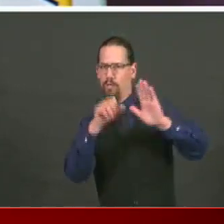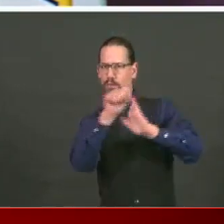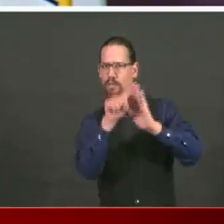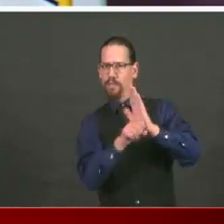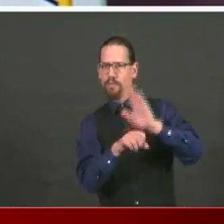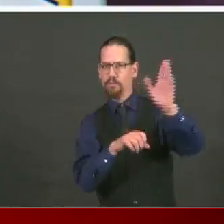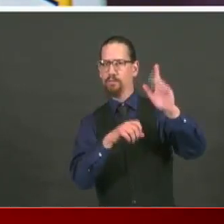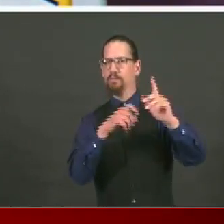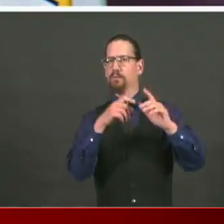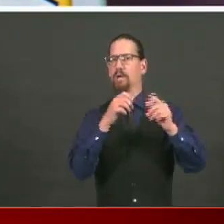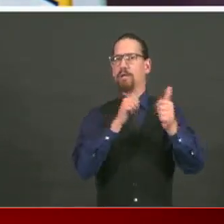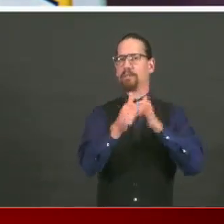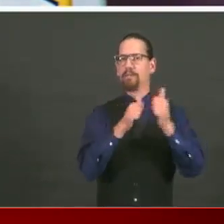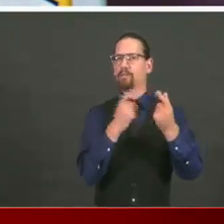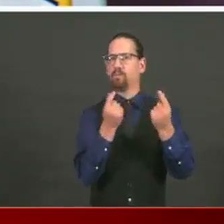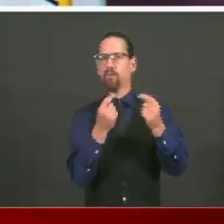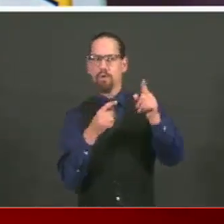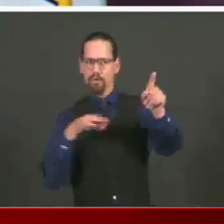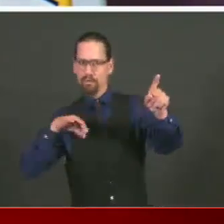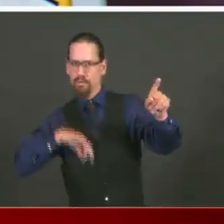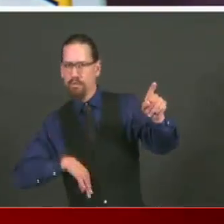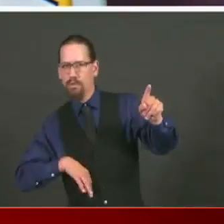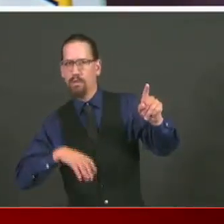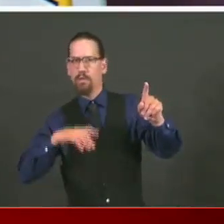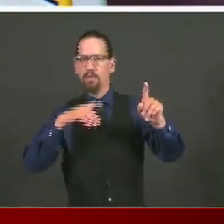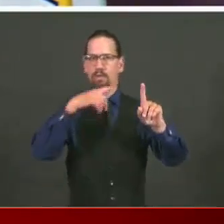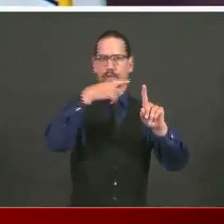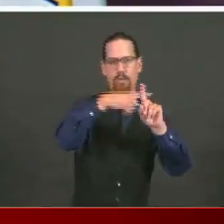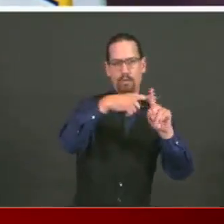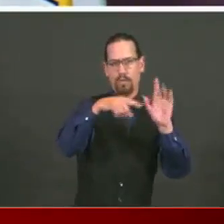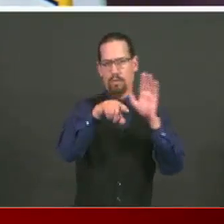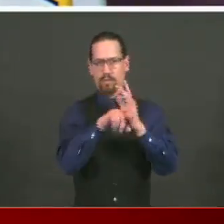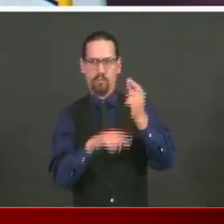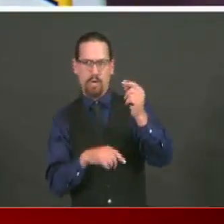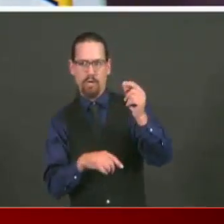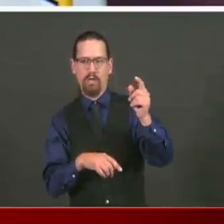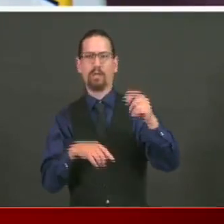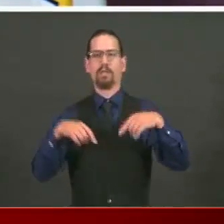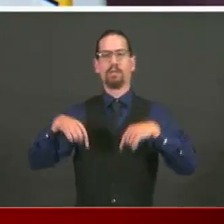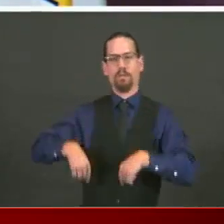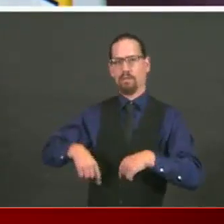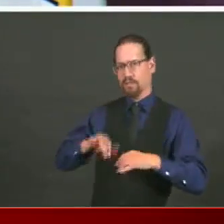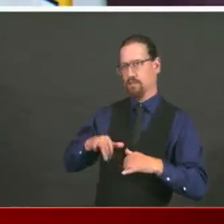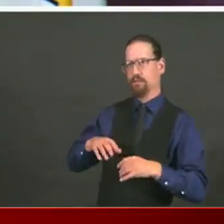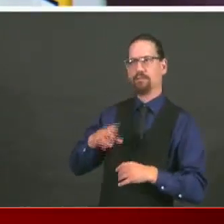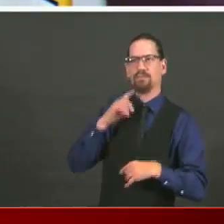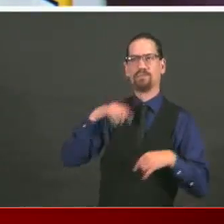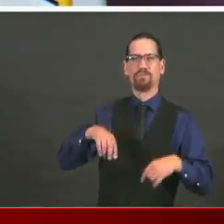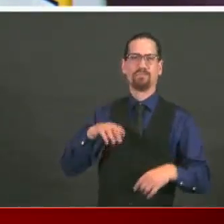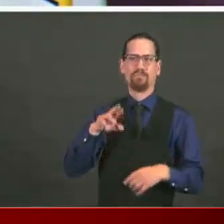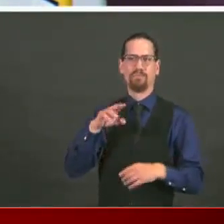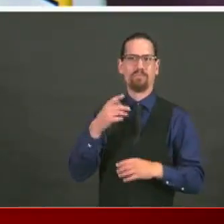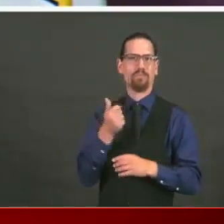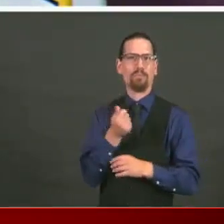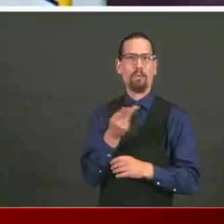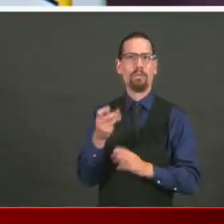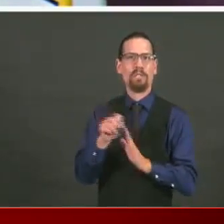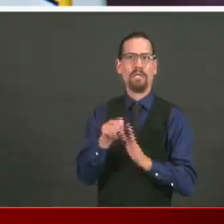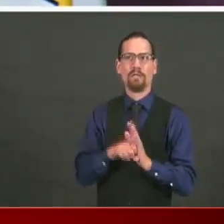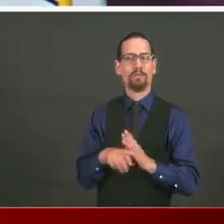and so that's what we will have to do. For example, Rhode Island's one of very few states, I'm told, that never closed